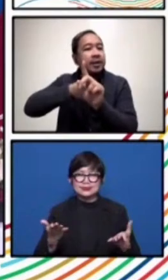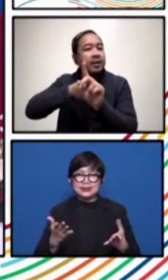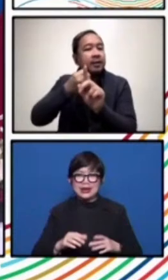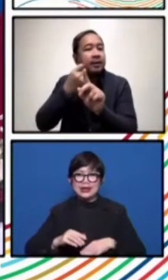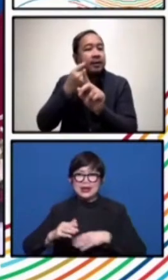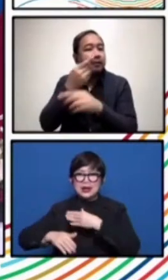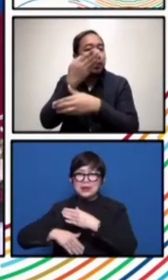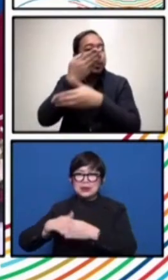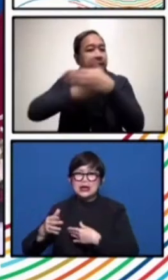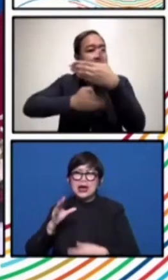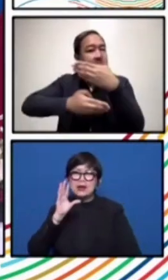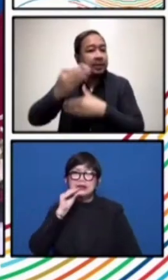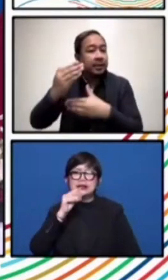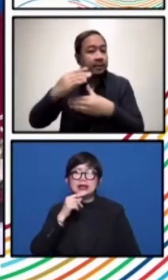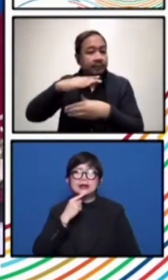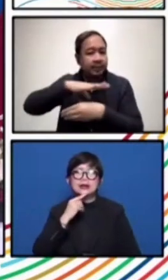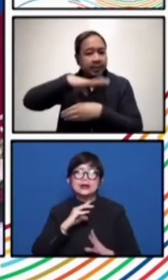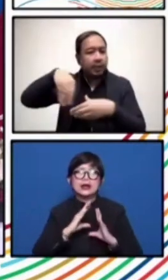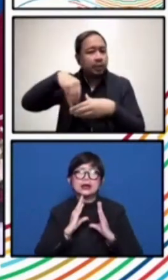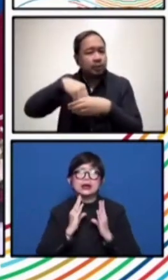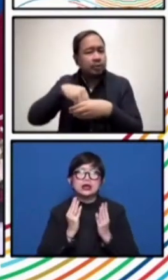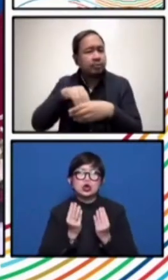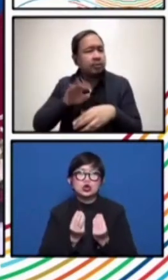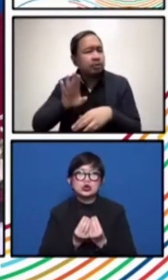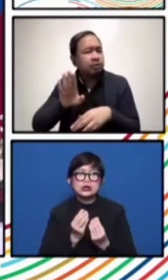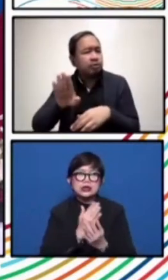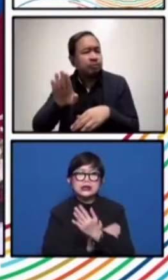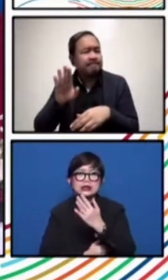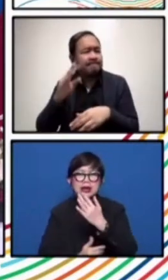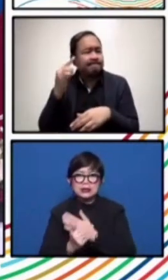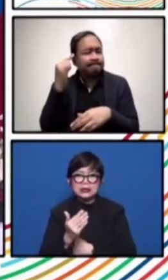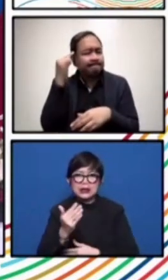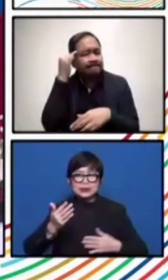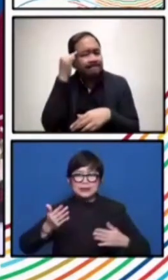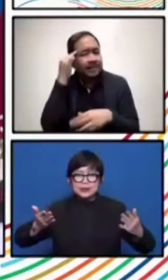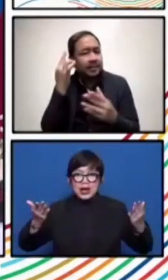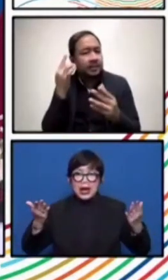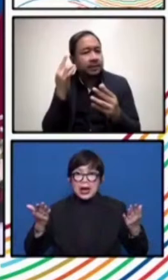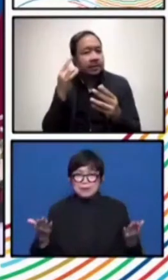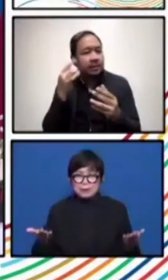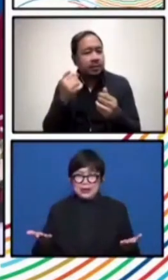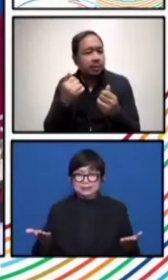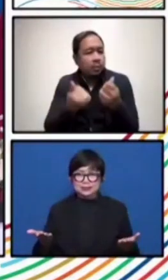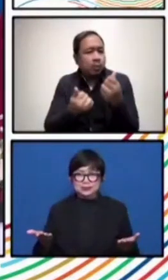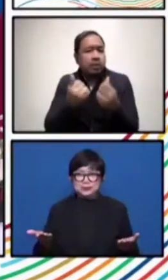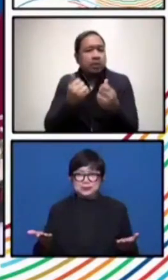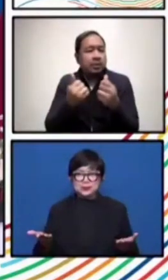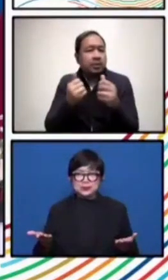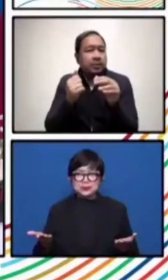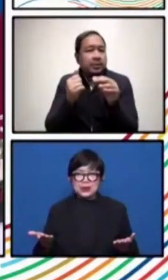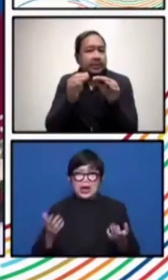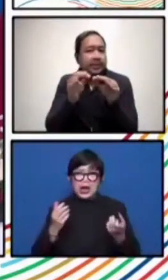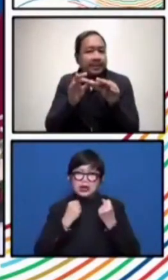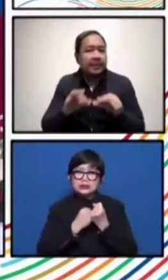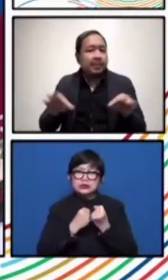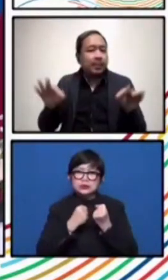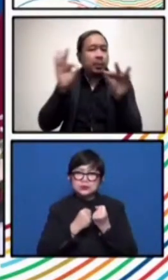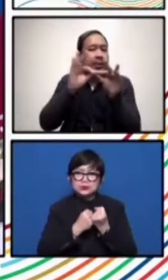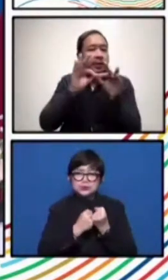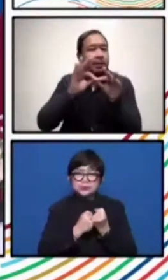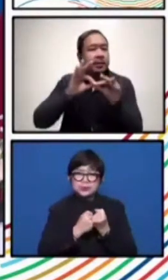are some of the most critical incentive that should be proven